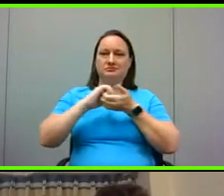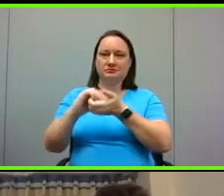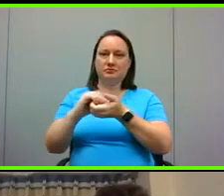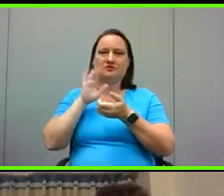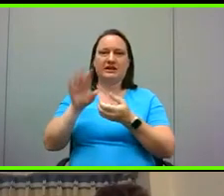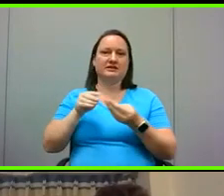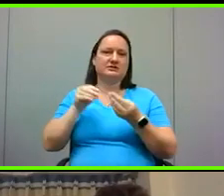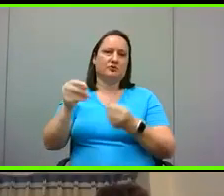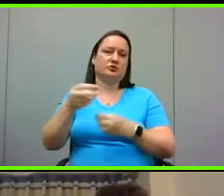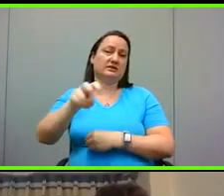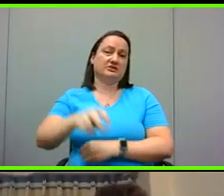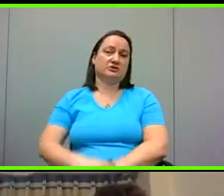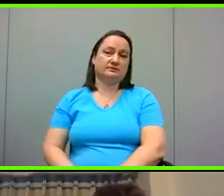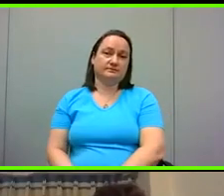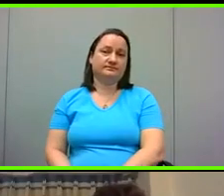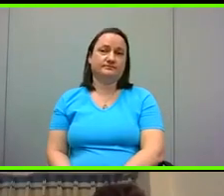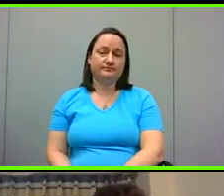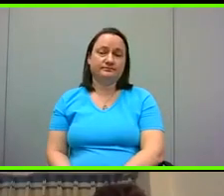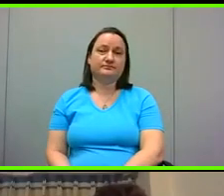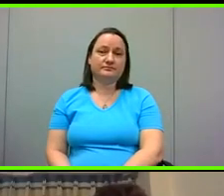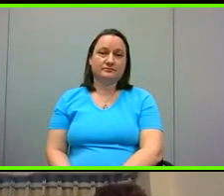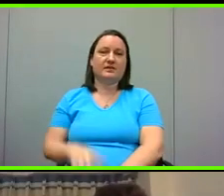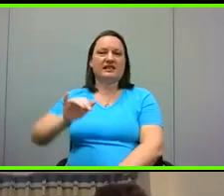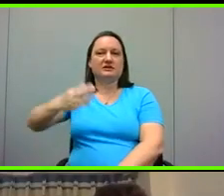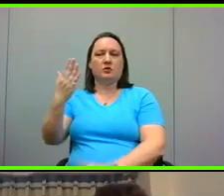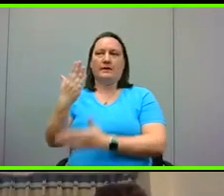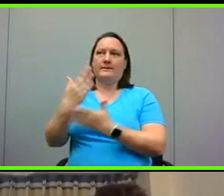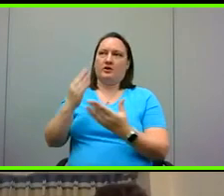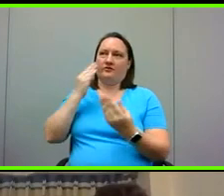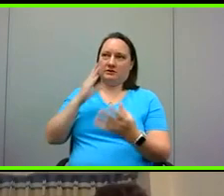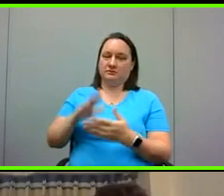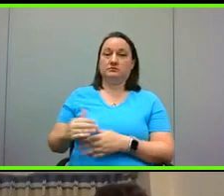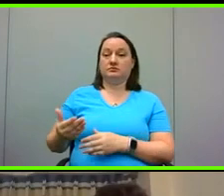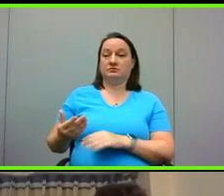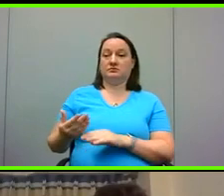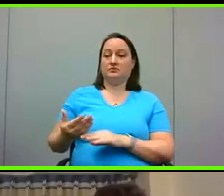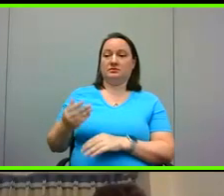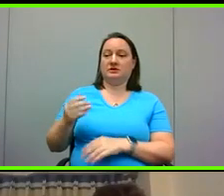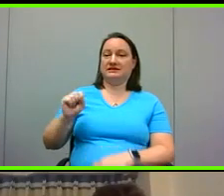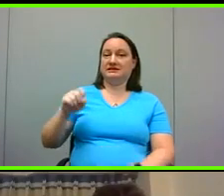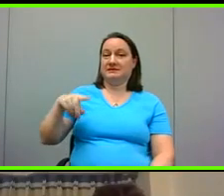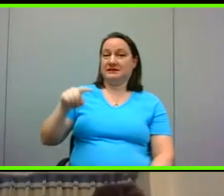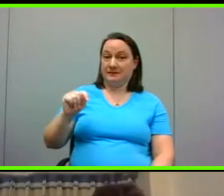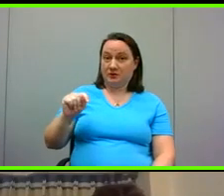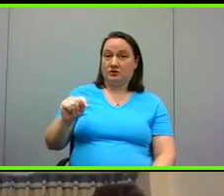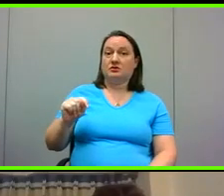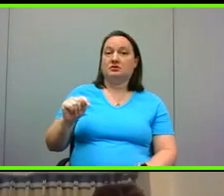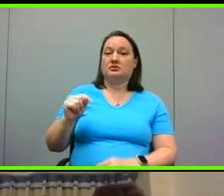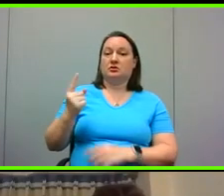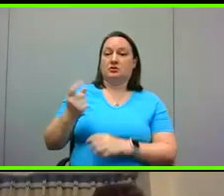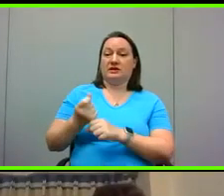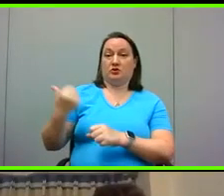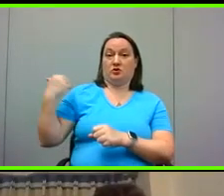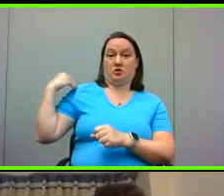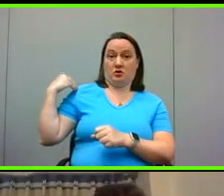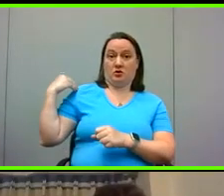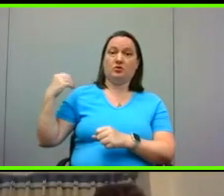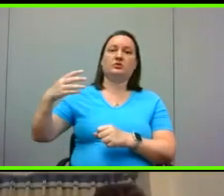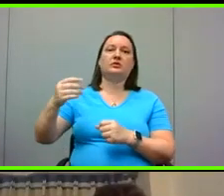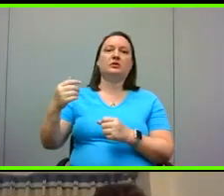transition. So that's just a piece of information. In September, when we had the meeting, we would actually inform you and roll out